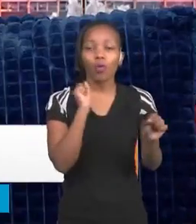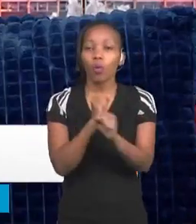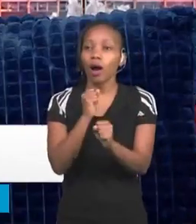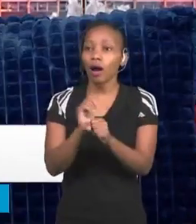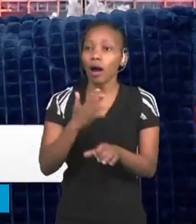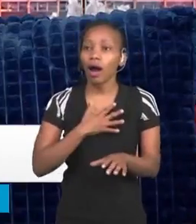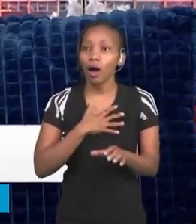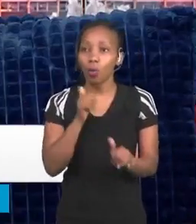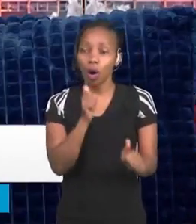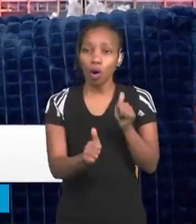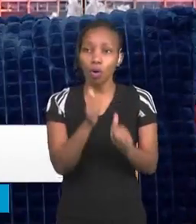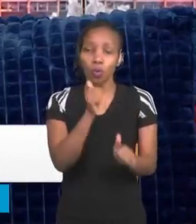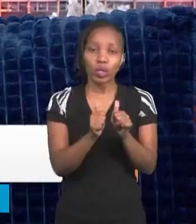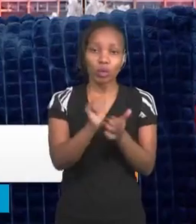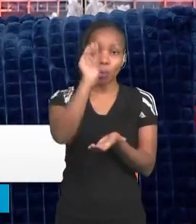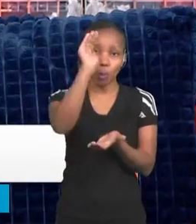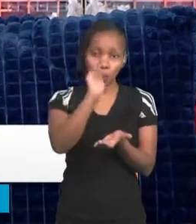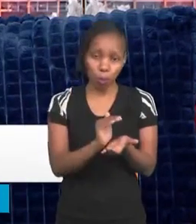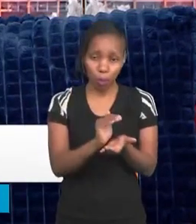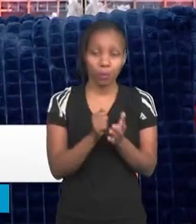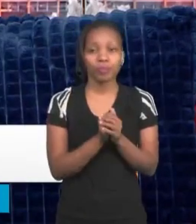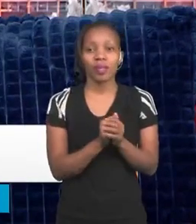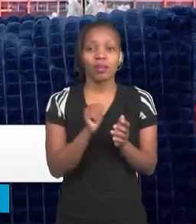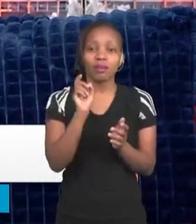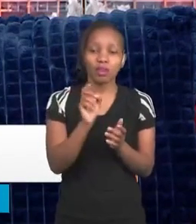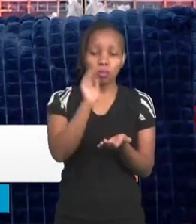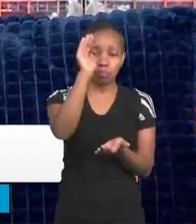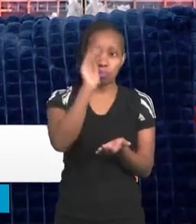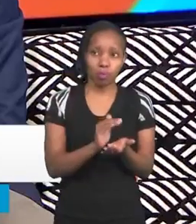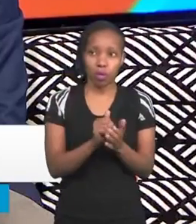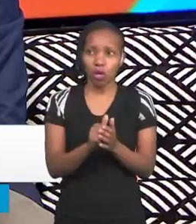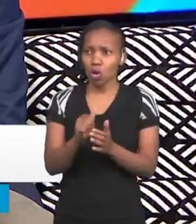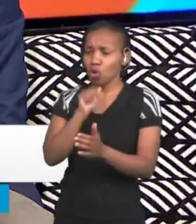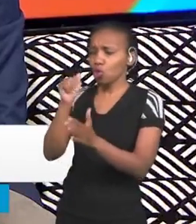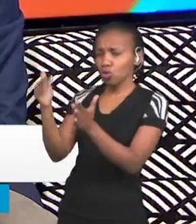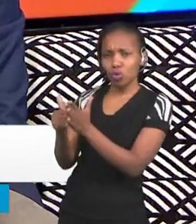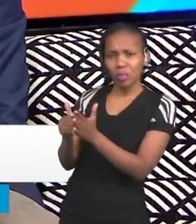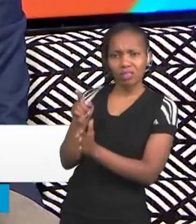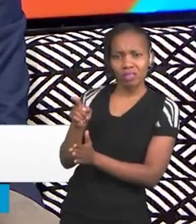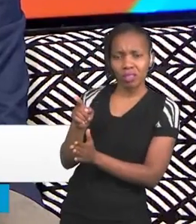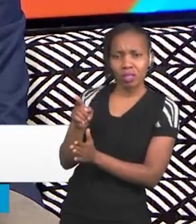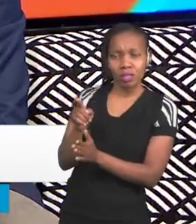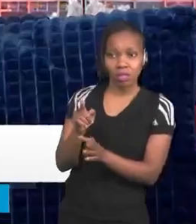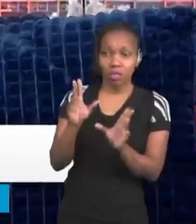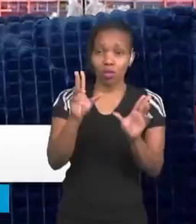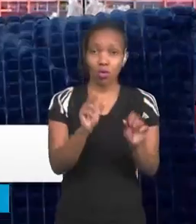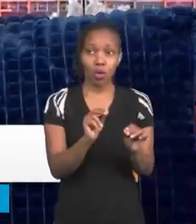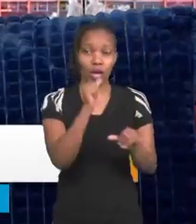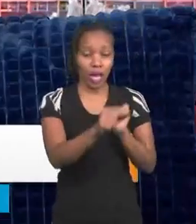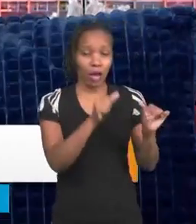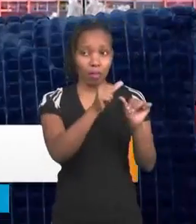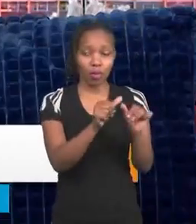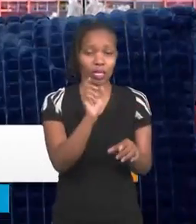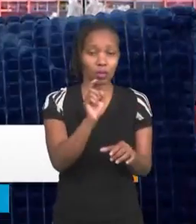on demand reduction. Okay. Yeah. So demand reduction is about... Not fighting it. Is about, you know, when you talk about